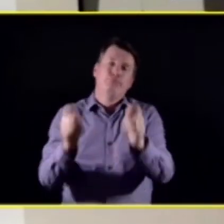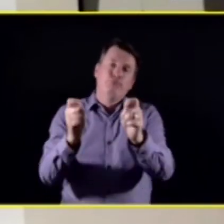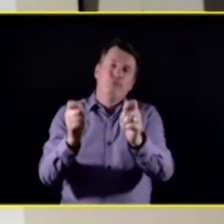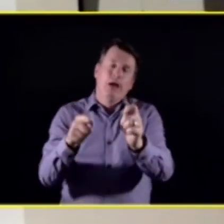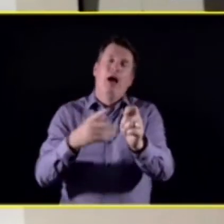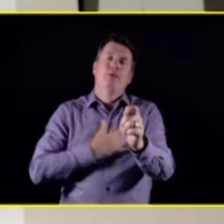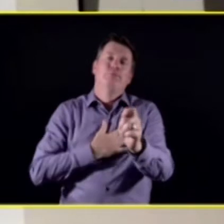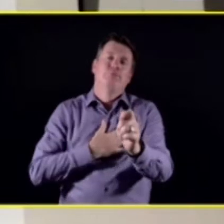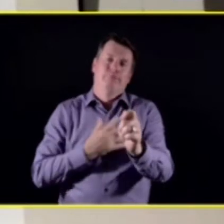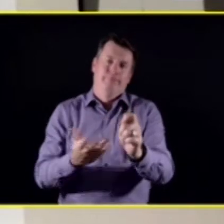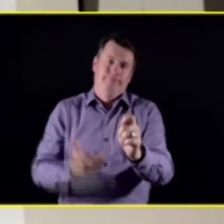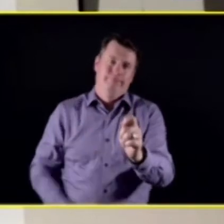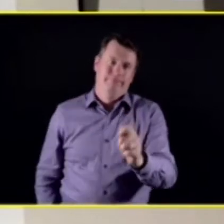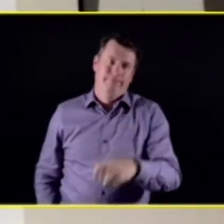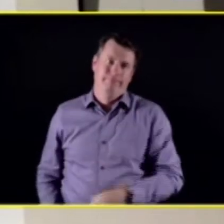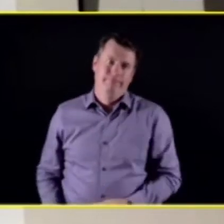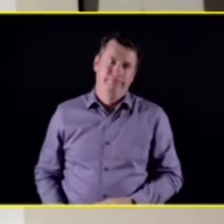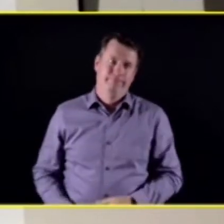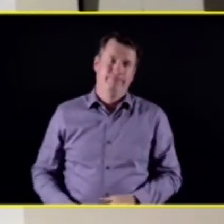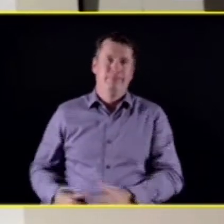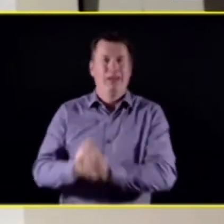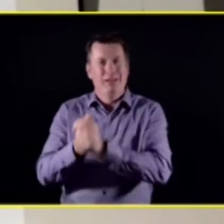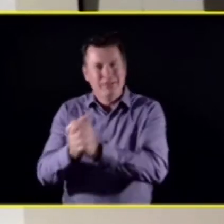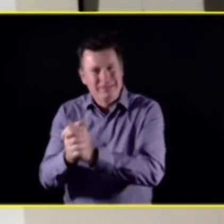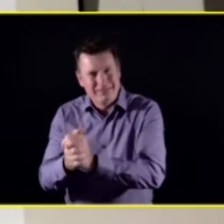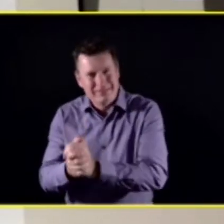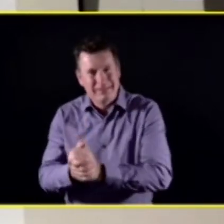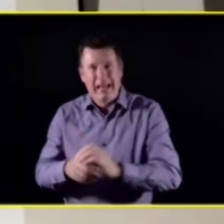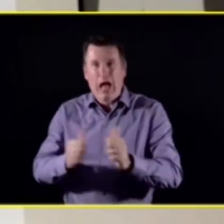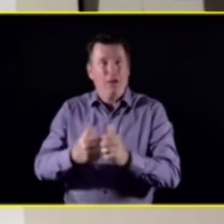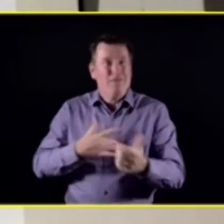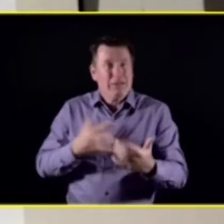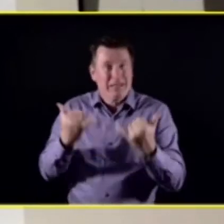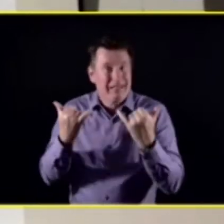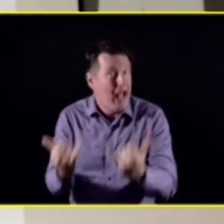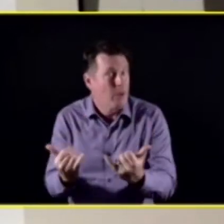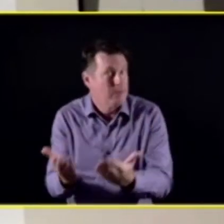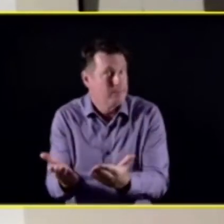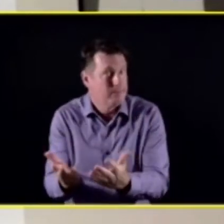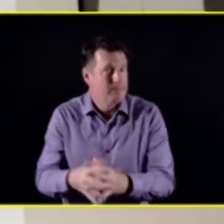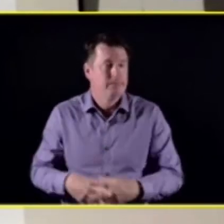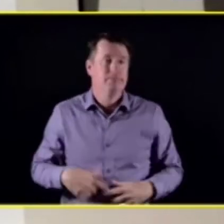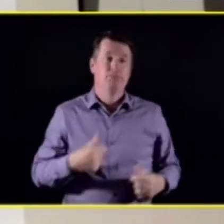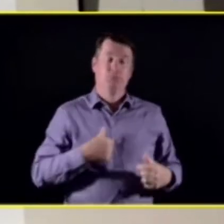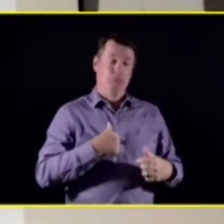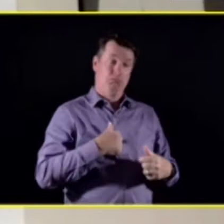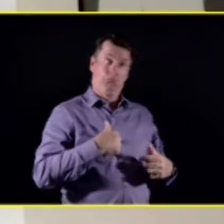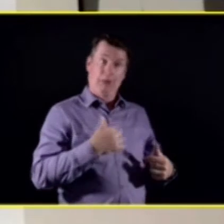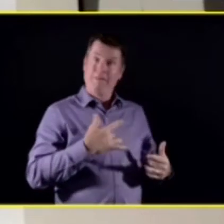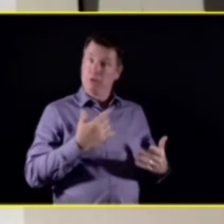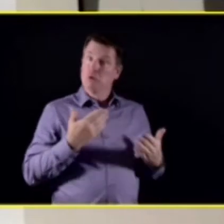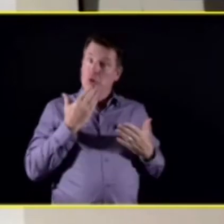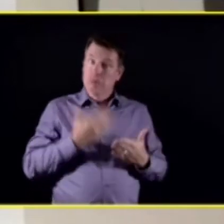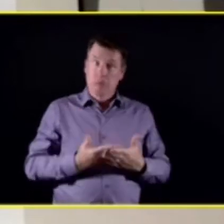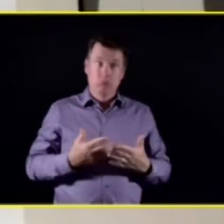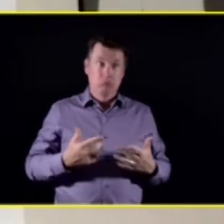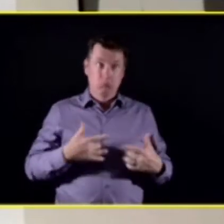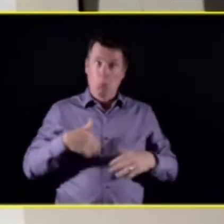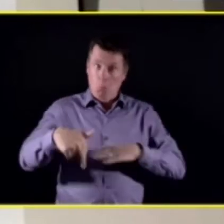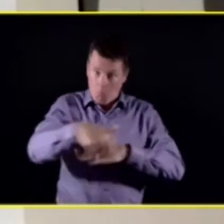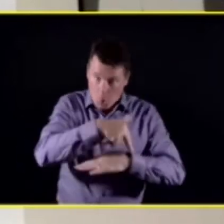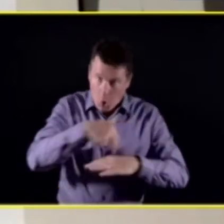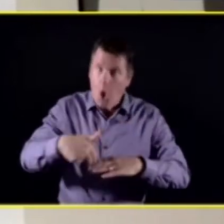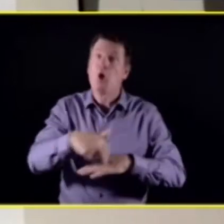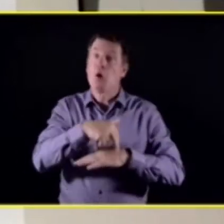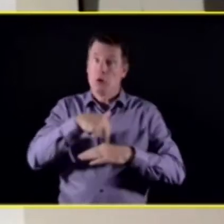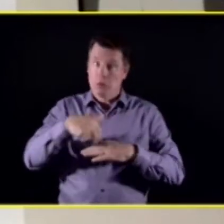feeling now? How are you? Very good. I'm feeling really well. I'm walking I'm walking around Cobb's